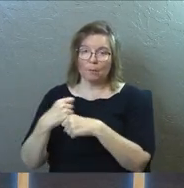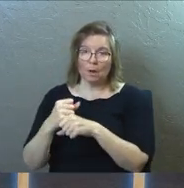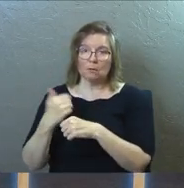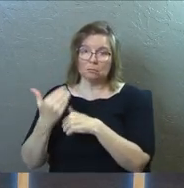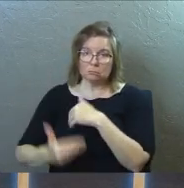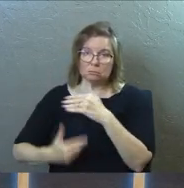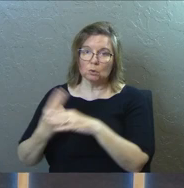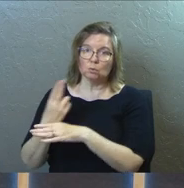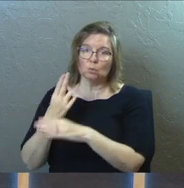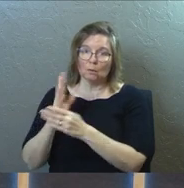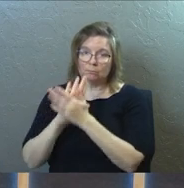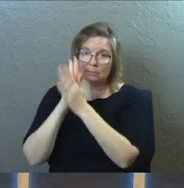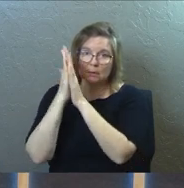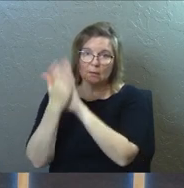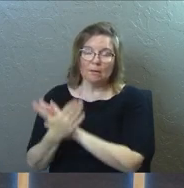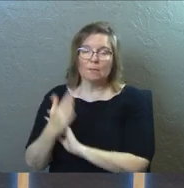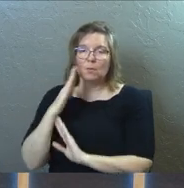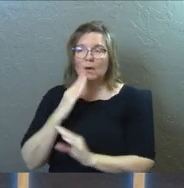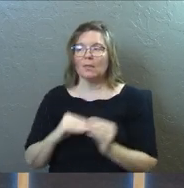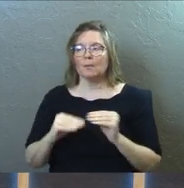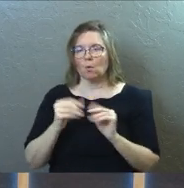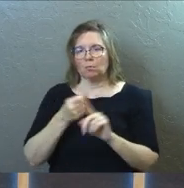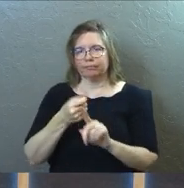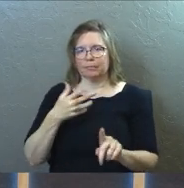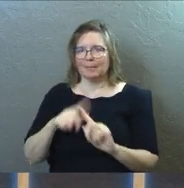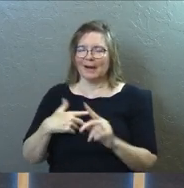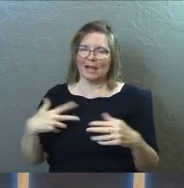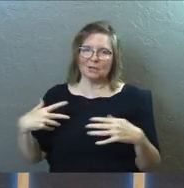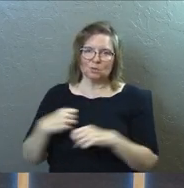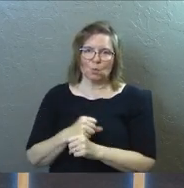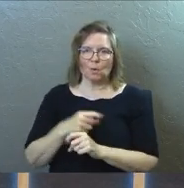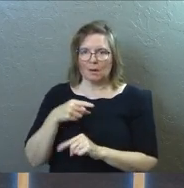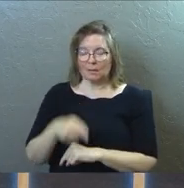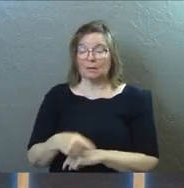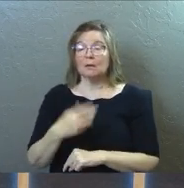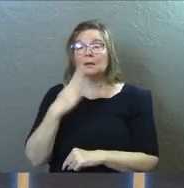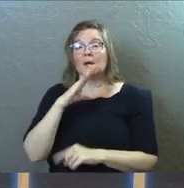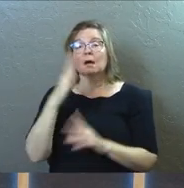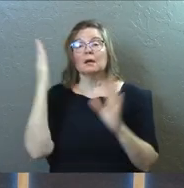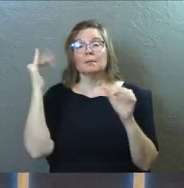and useful you will be. There's more to that verse, but I shortened it right there. God expects you to grow.